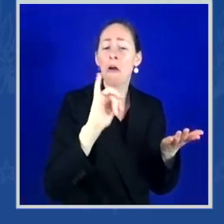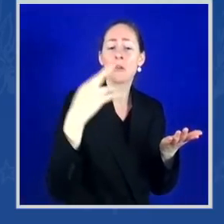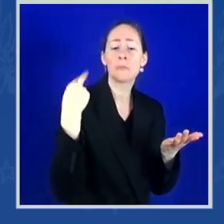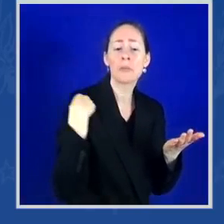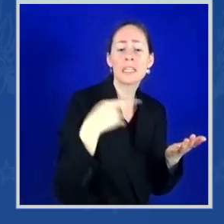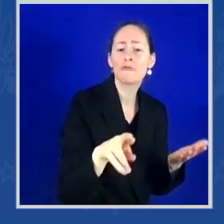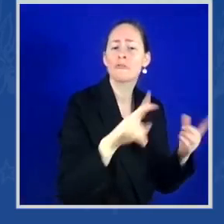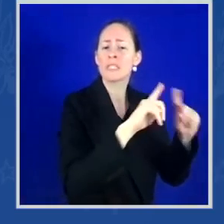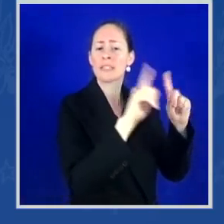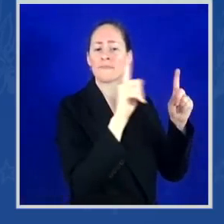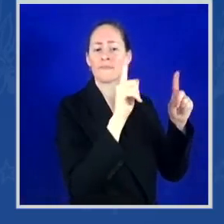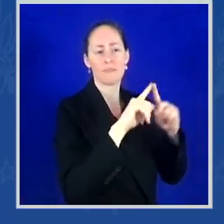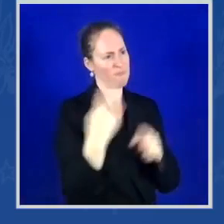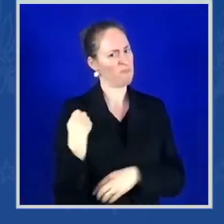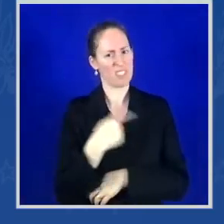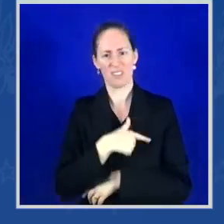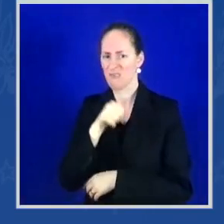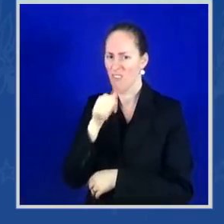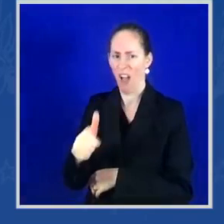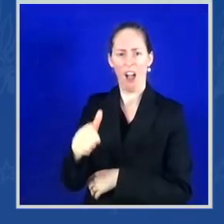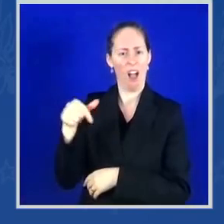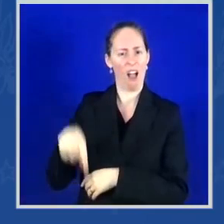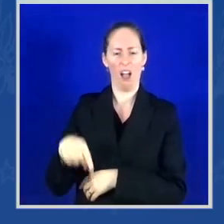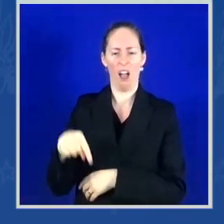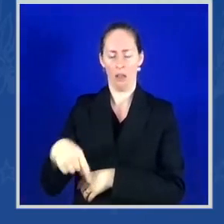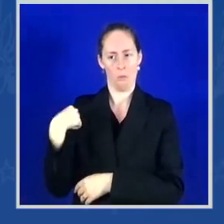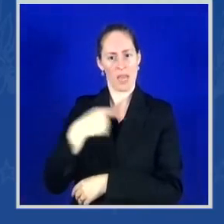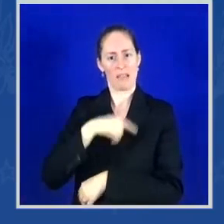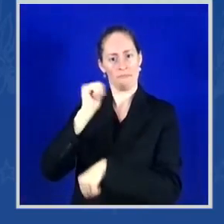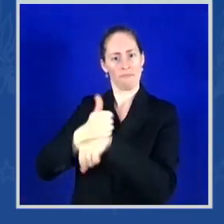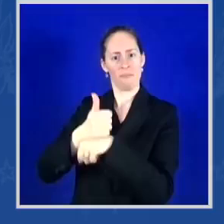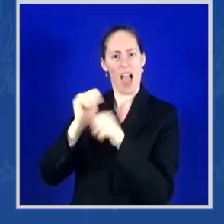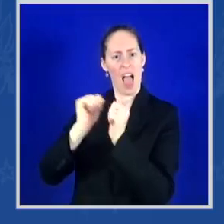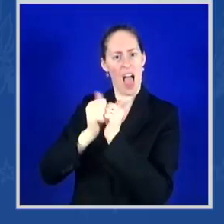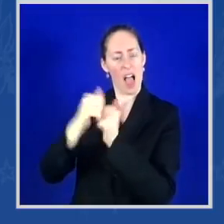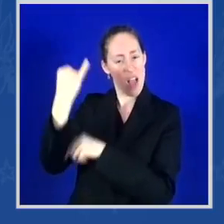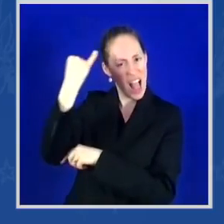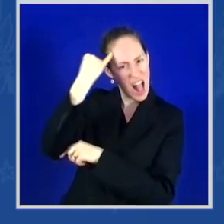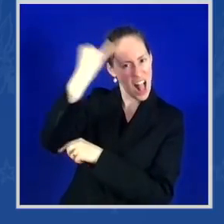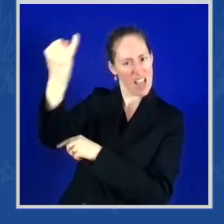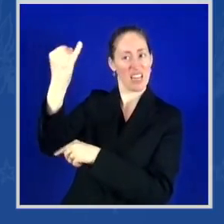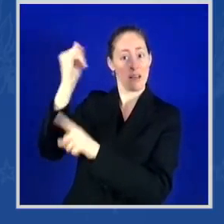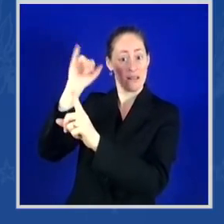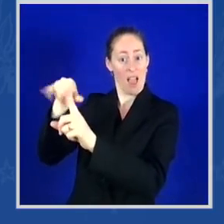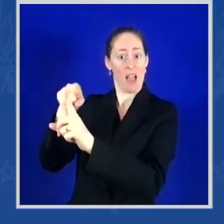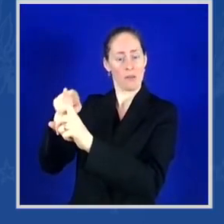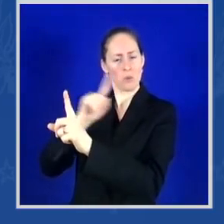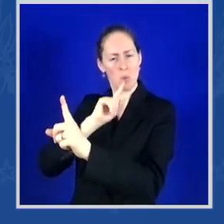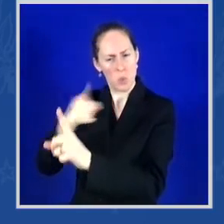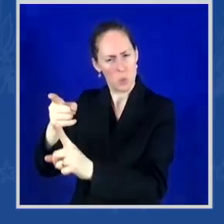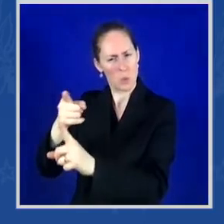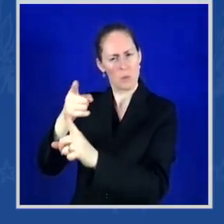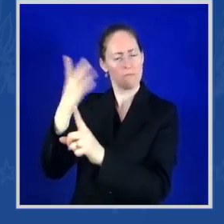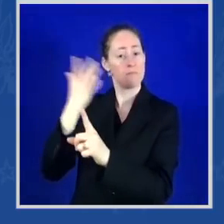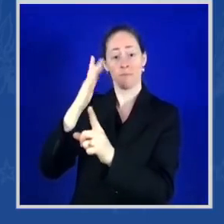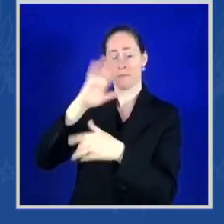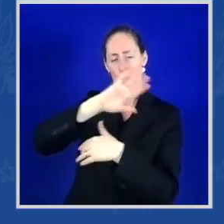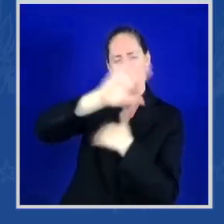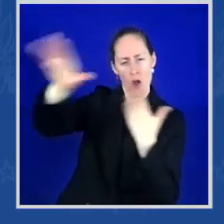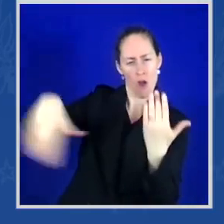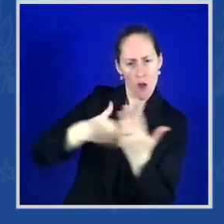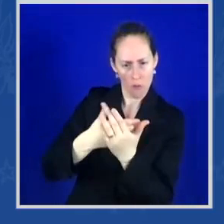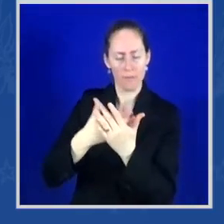idea that we hold these truths to be self-evident, that all men and women are created equal. We're